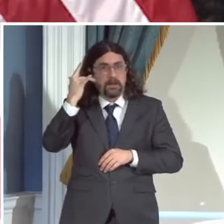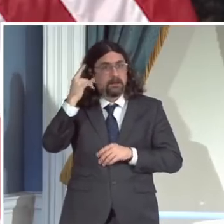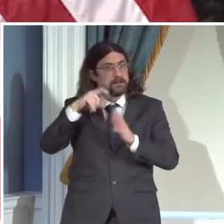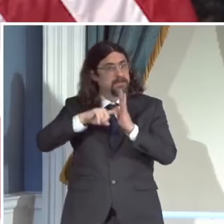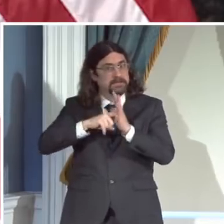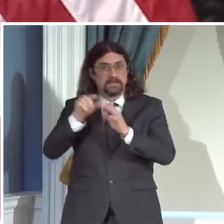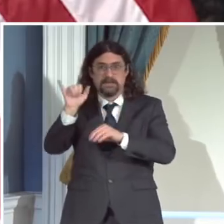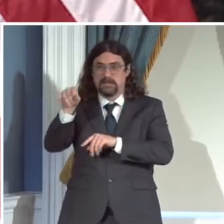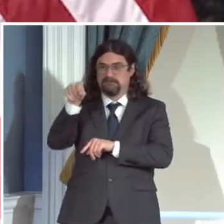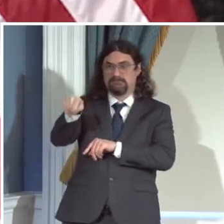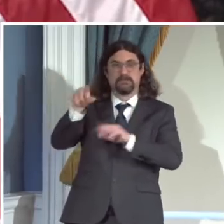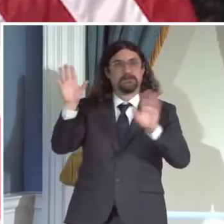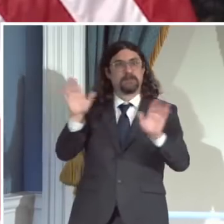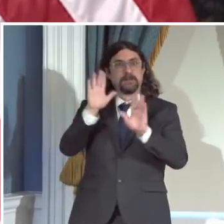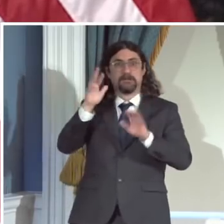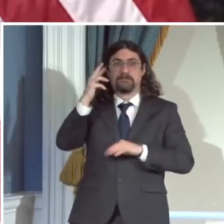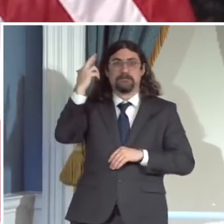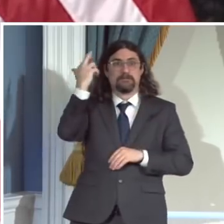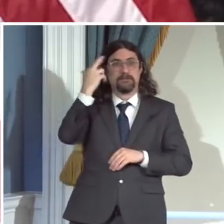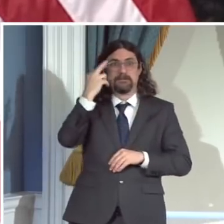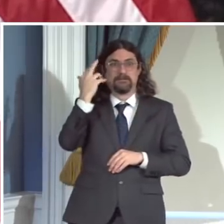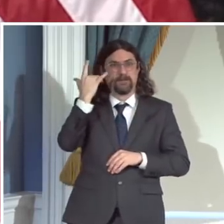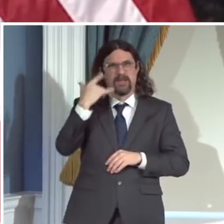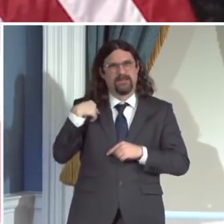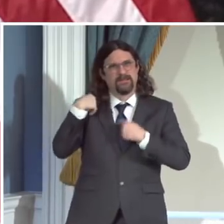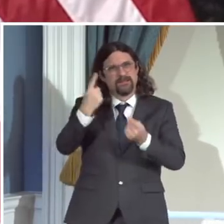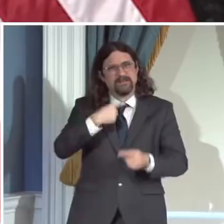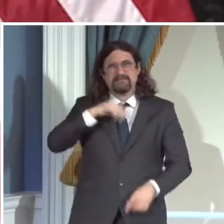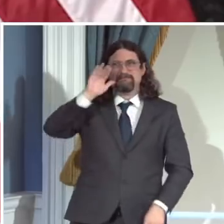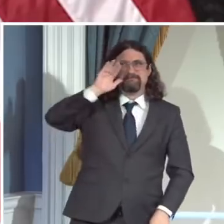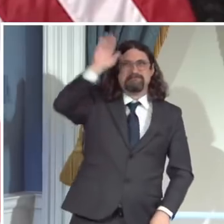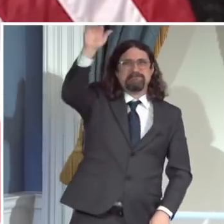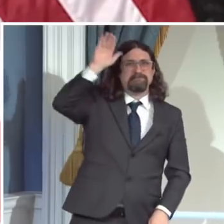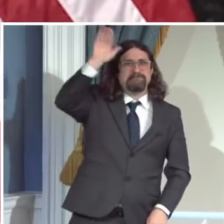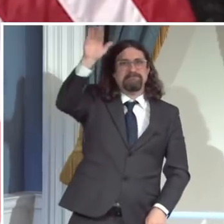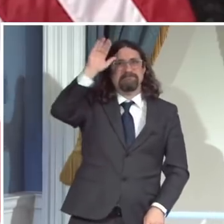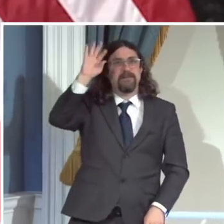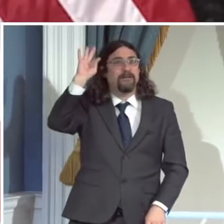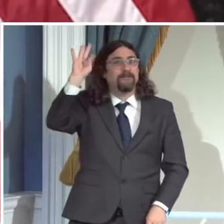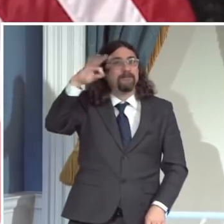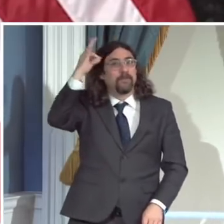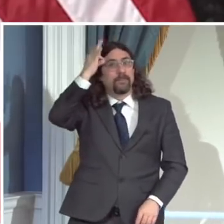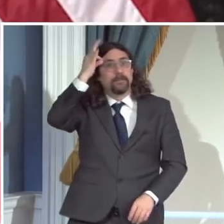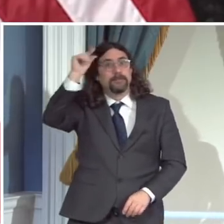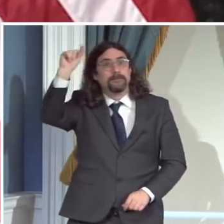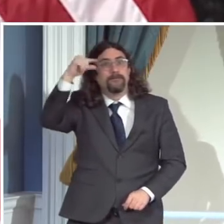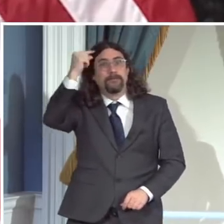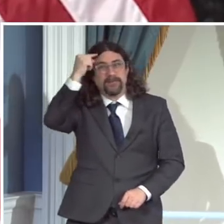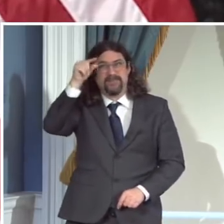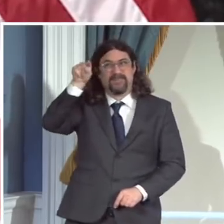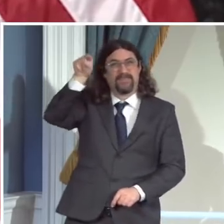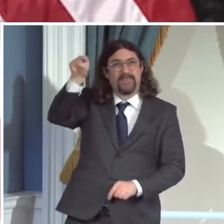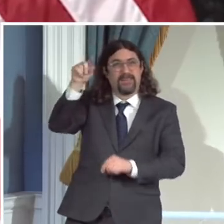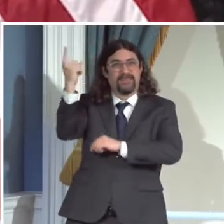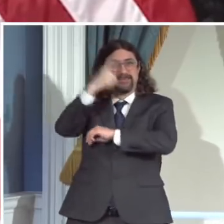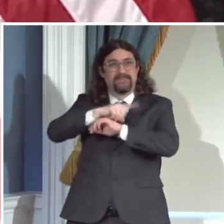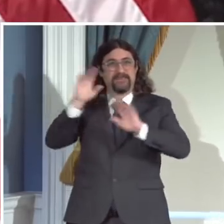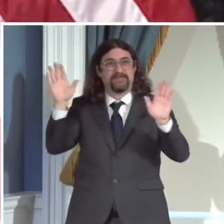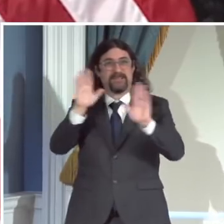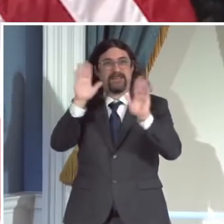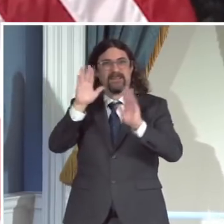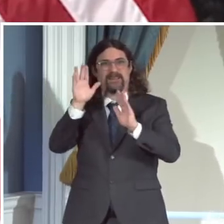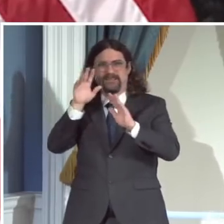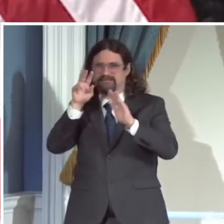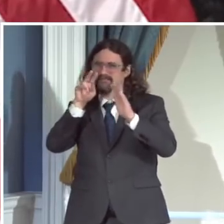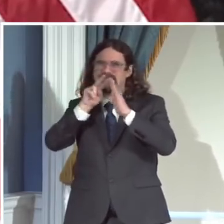who can help us, to help them understand how important it is to maximize support for New York City by this Sunday and then in